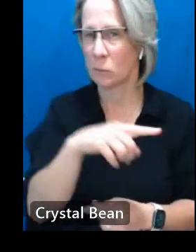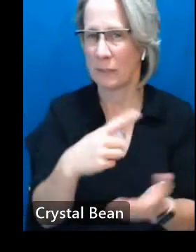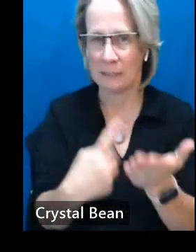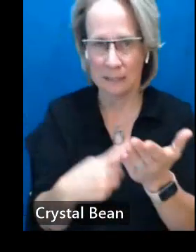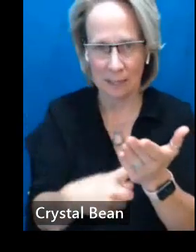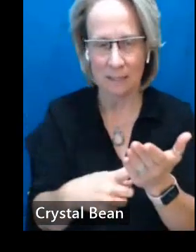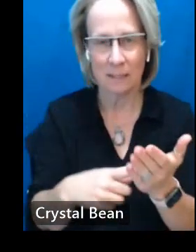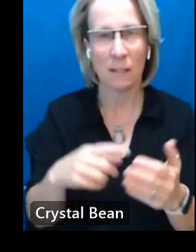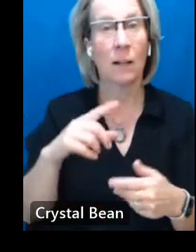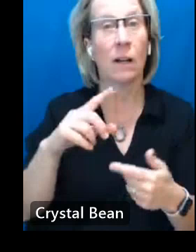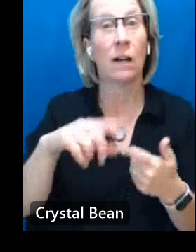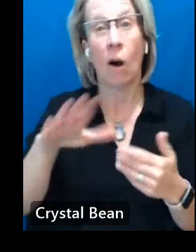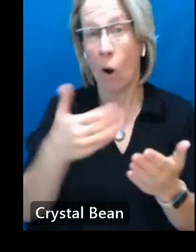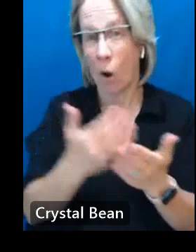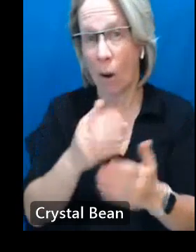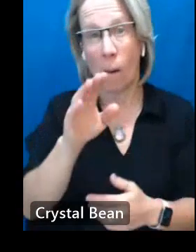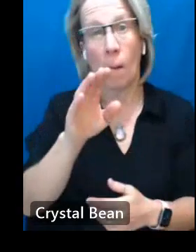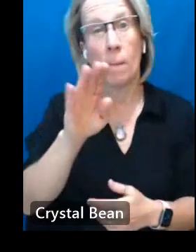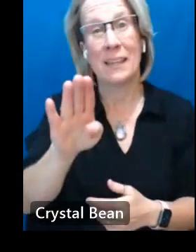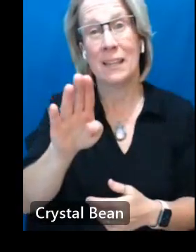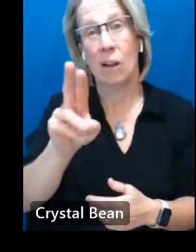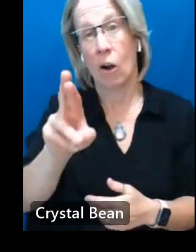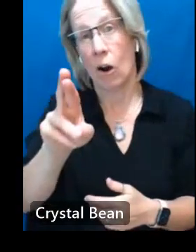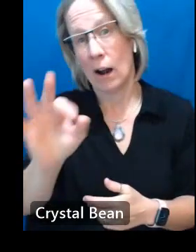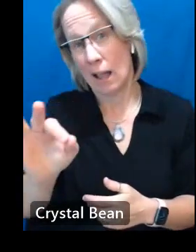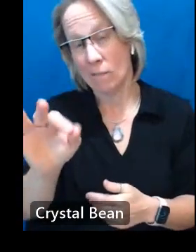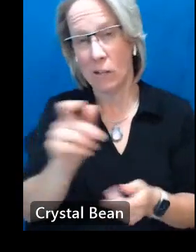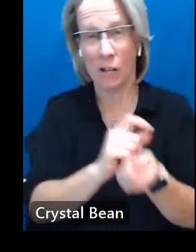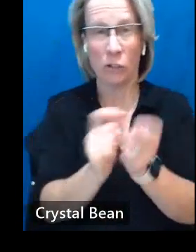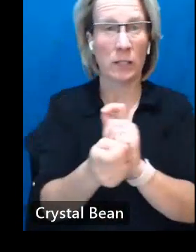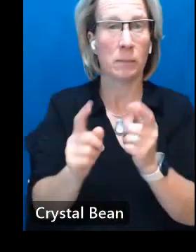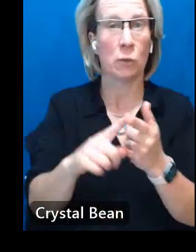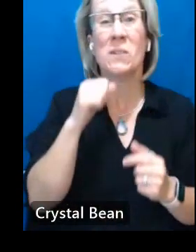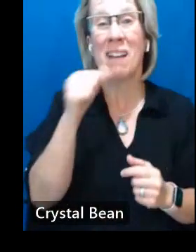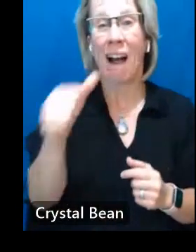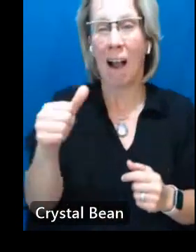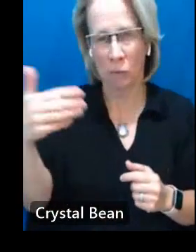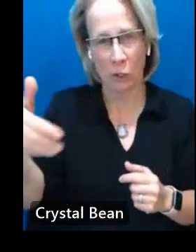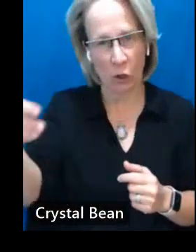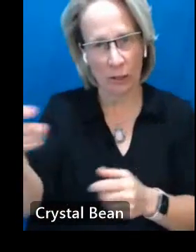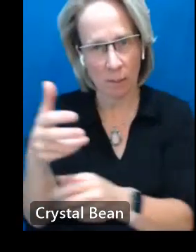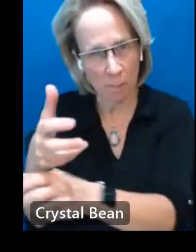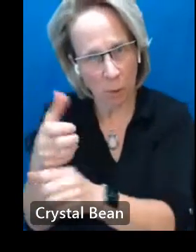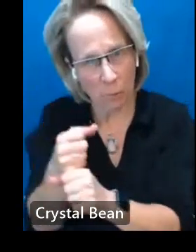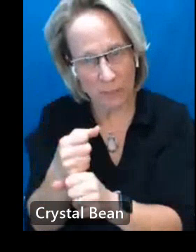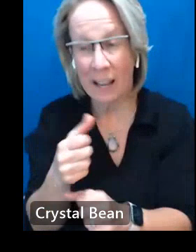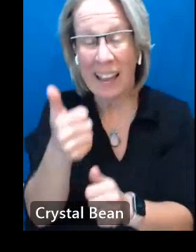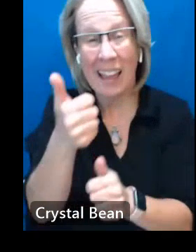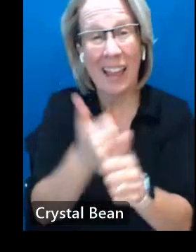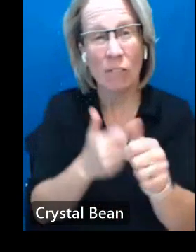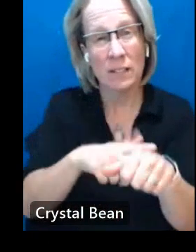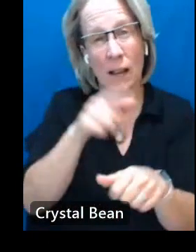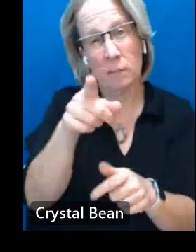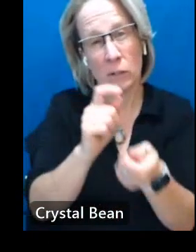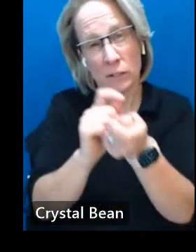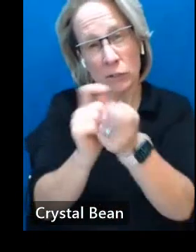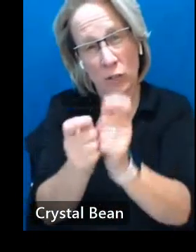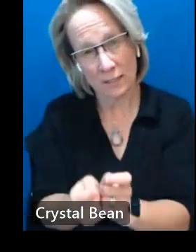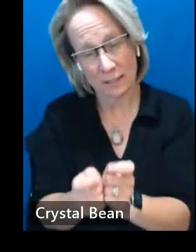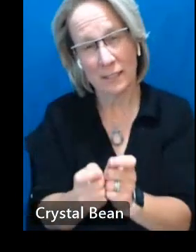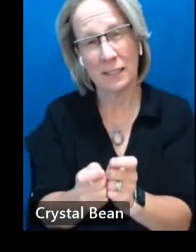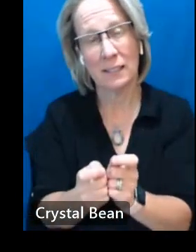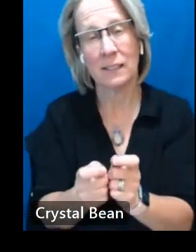BRFs, adjustments to non-recurring appropriations, all that stuff. So anytime you are adjusting an established budget, including